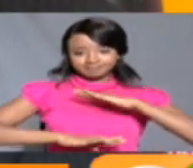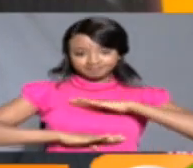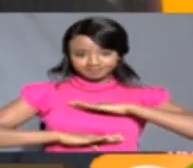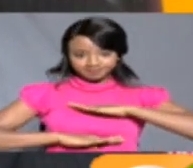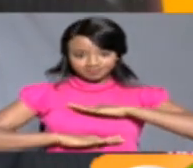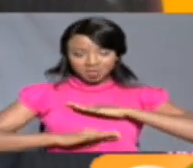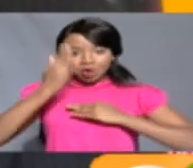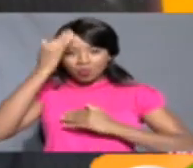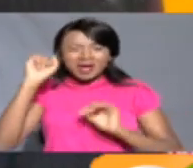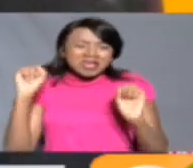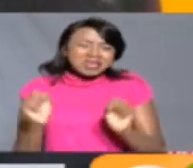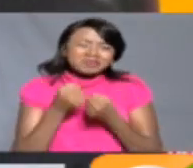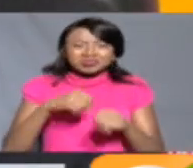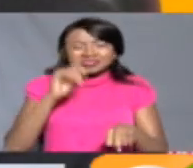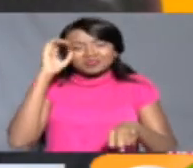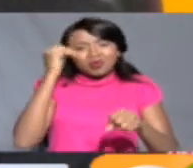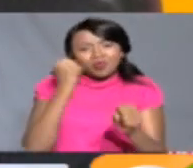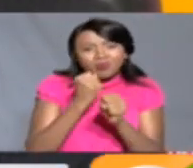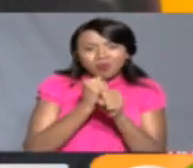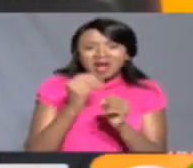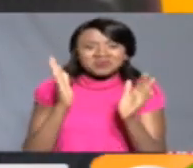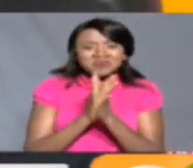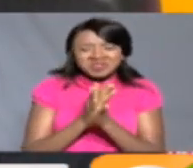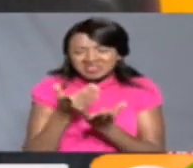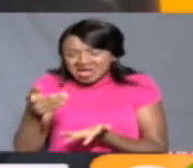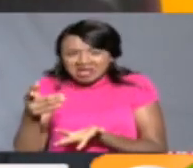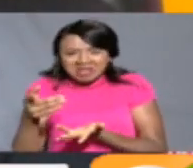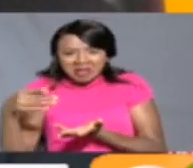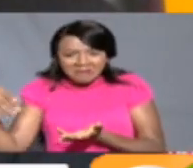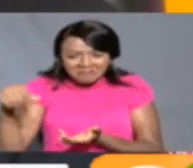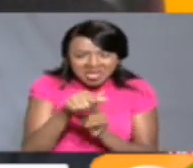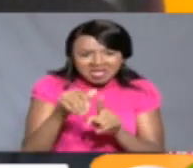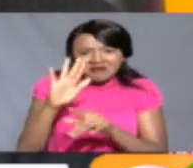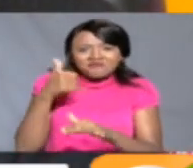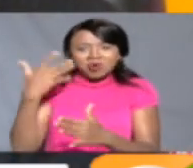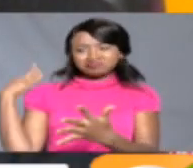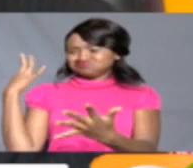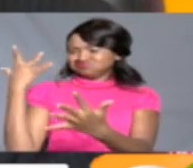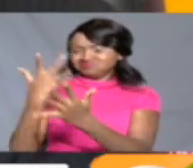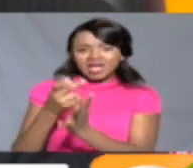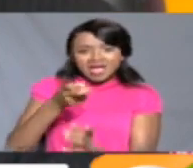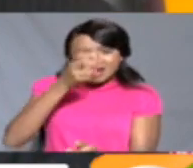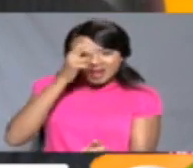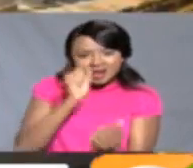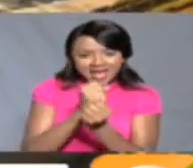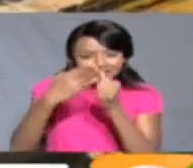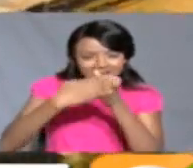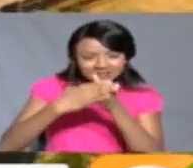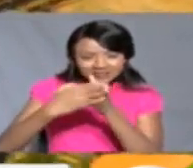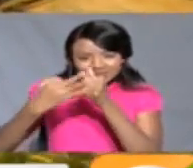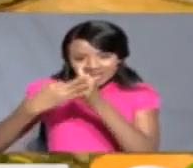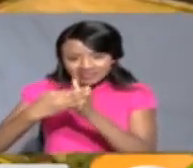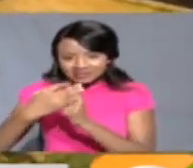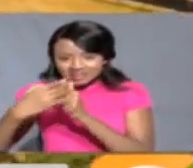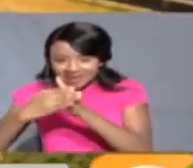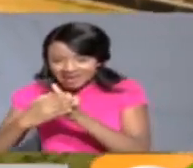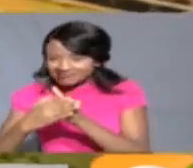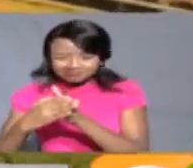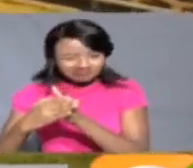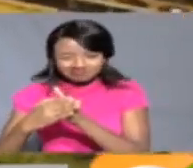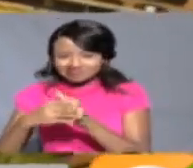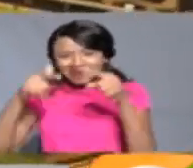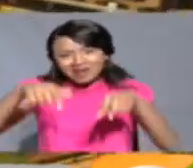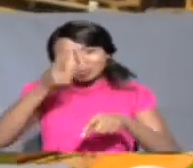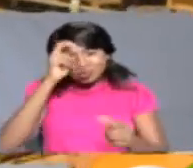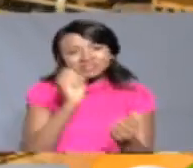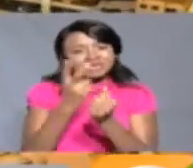We can no longer work with the parameters of 1989 to run universities in 2019. In defending the vice chancellor's